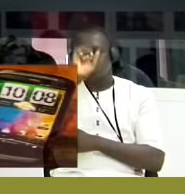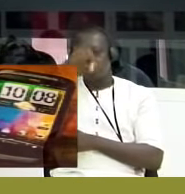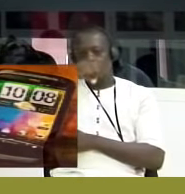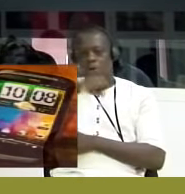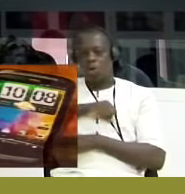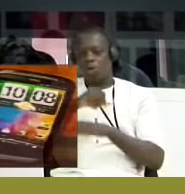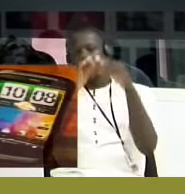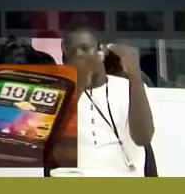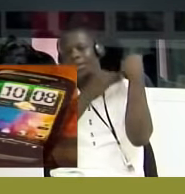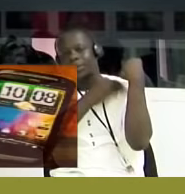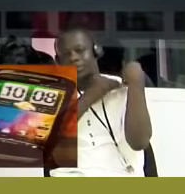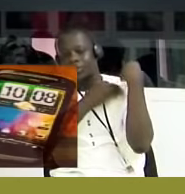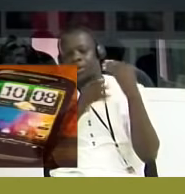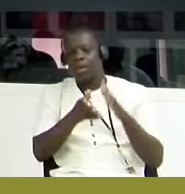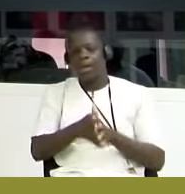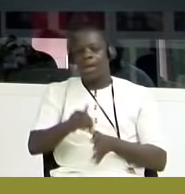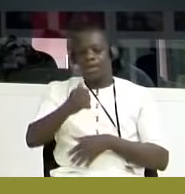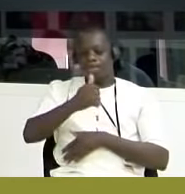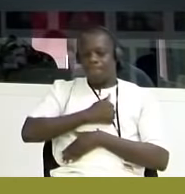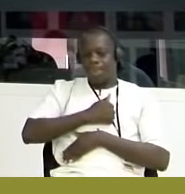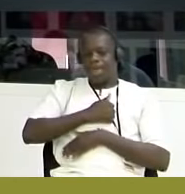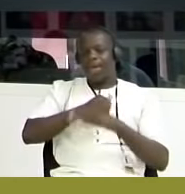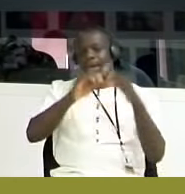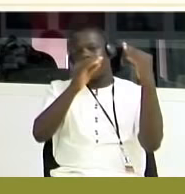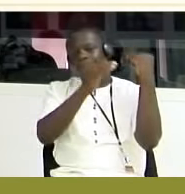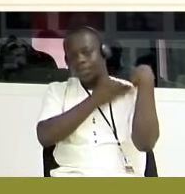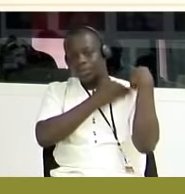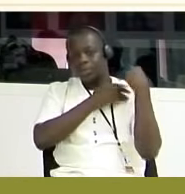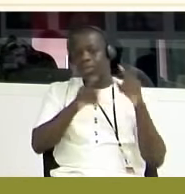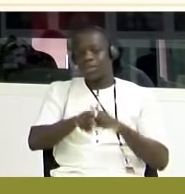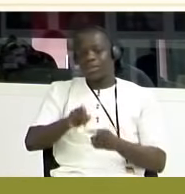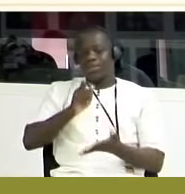My responsibilities, as stated in the letter,